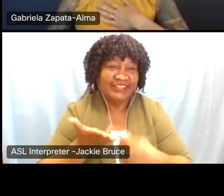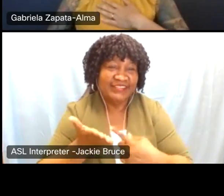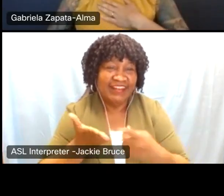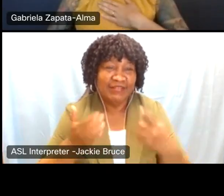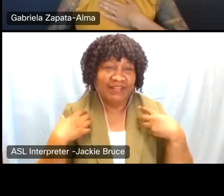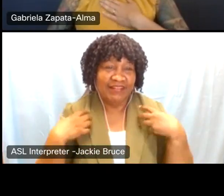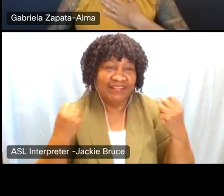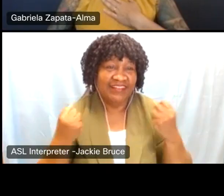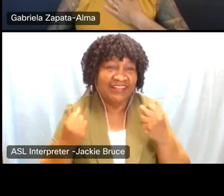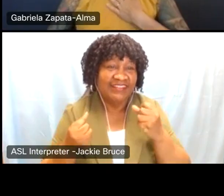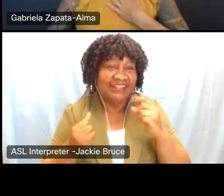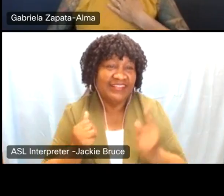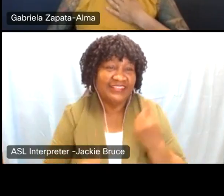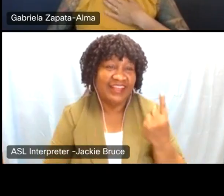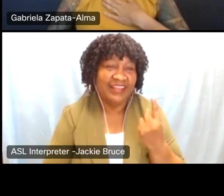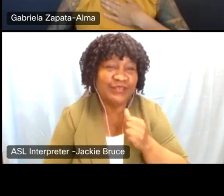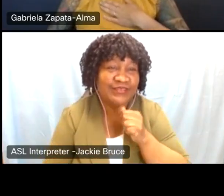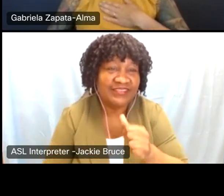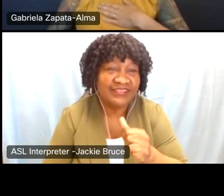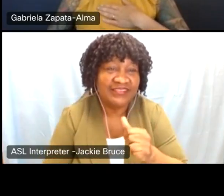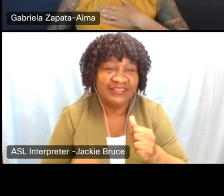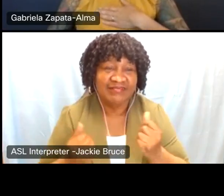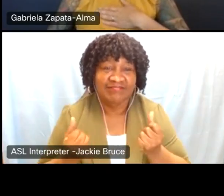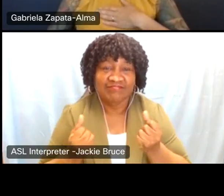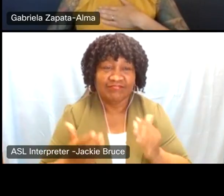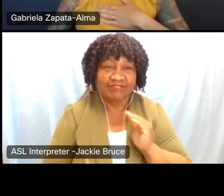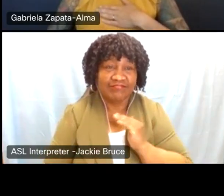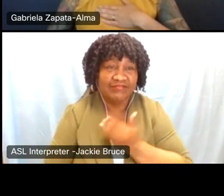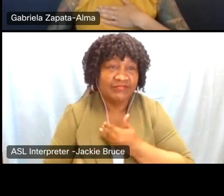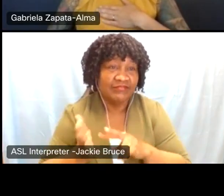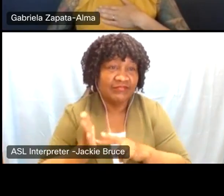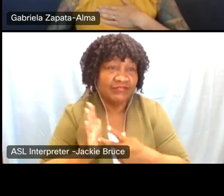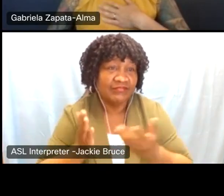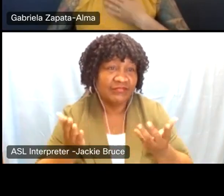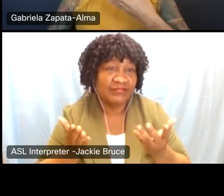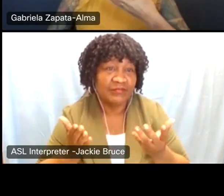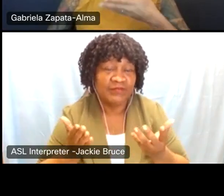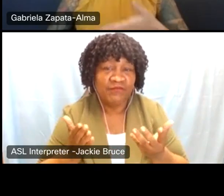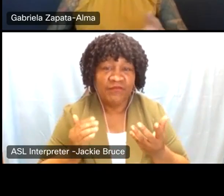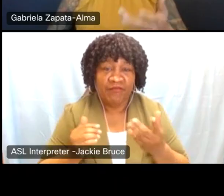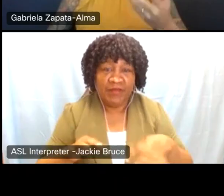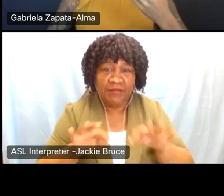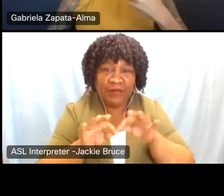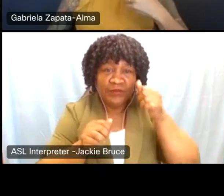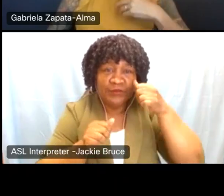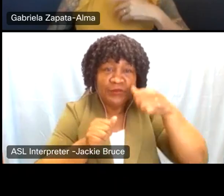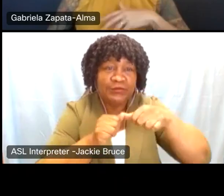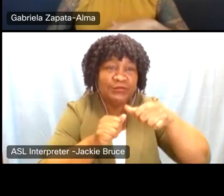heal in silos, that so much of this is um, remembering